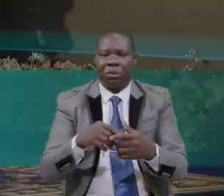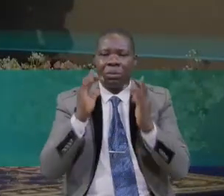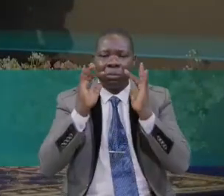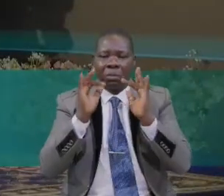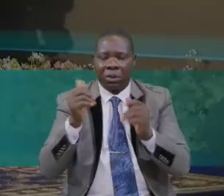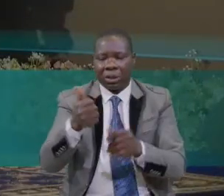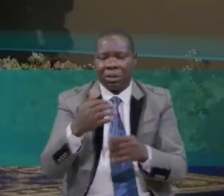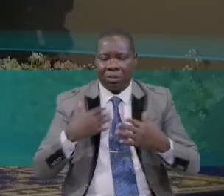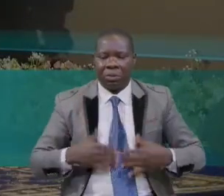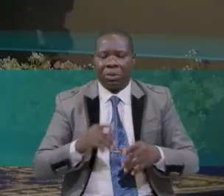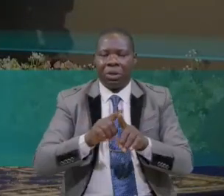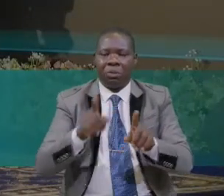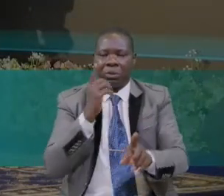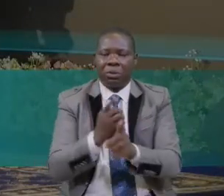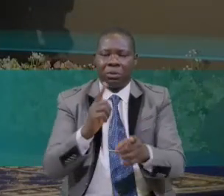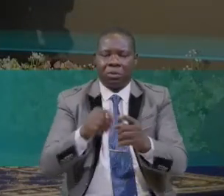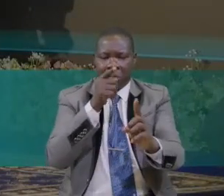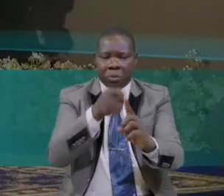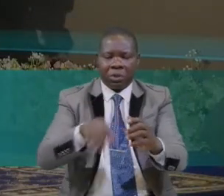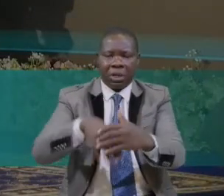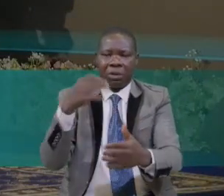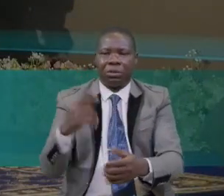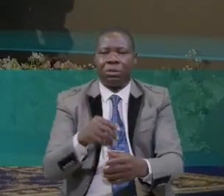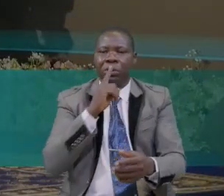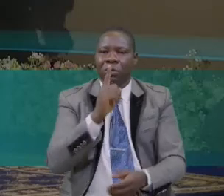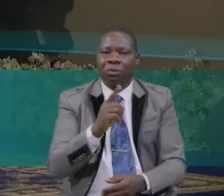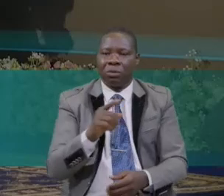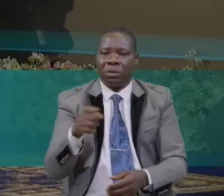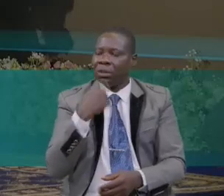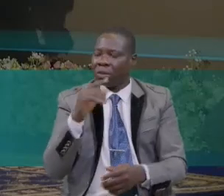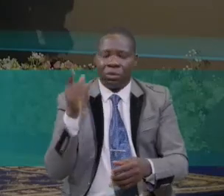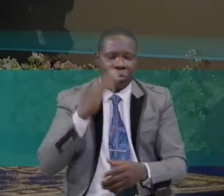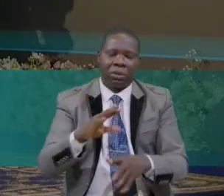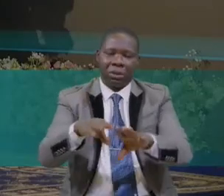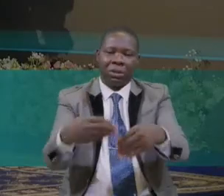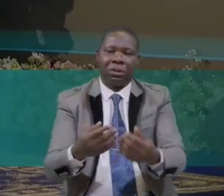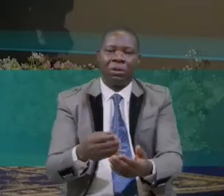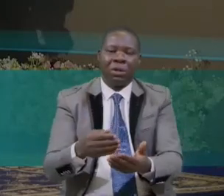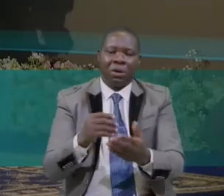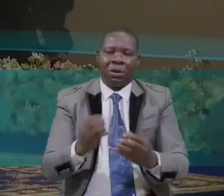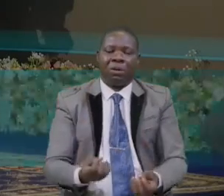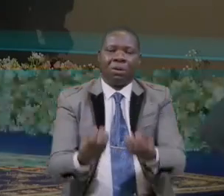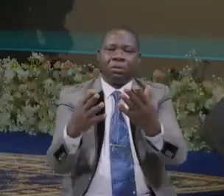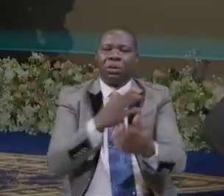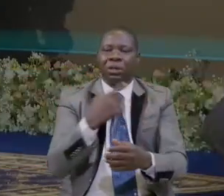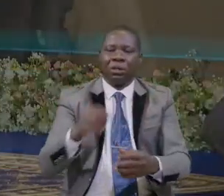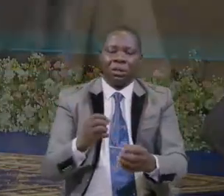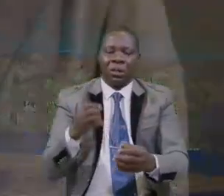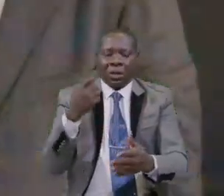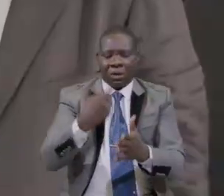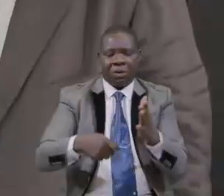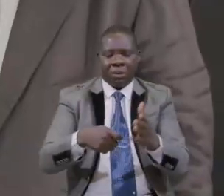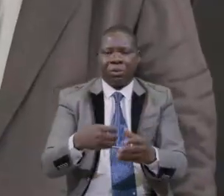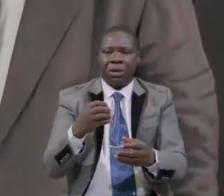say, you're going to give offering. And the amount of offering you give will determine